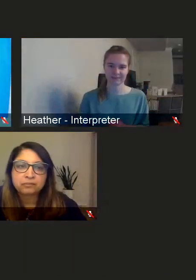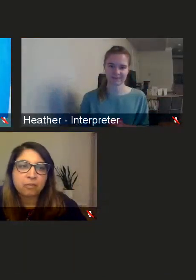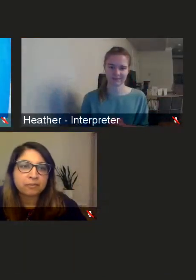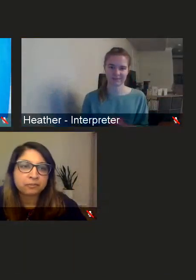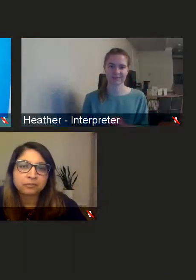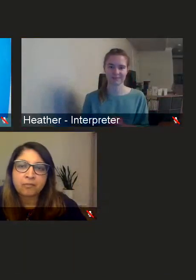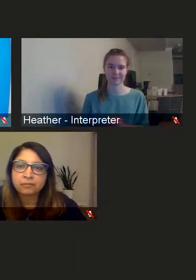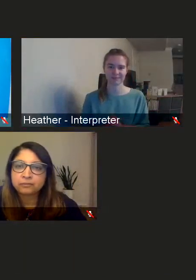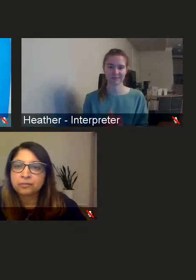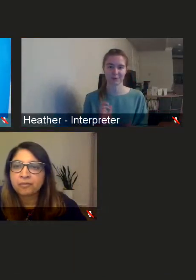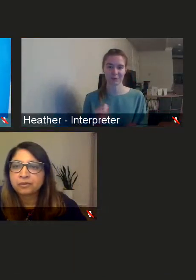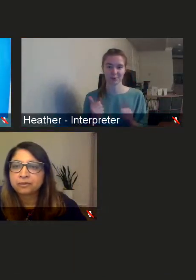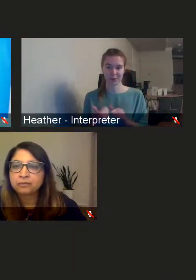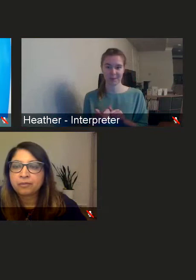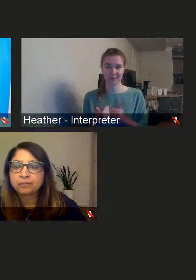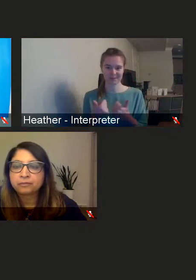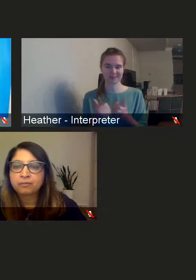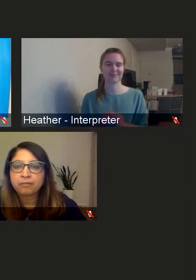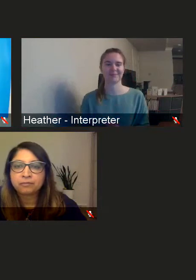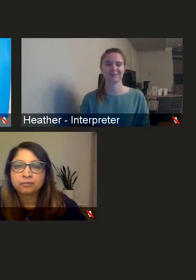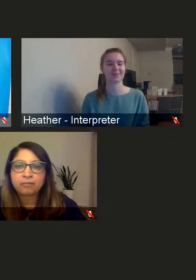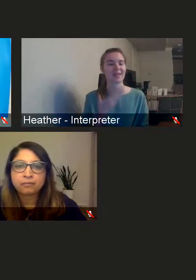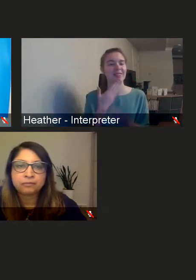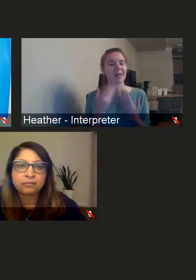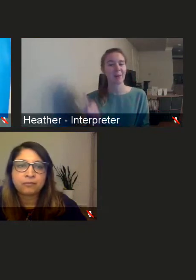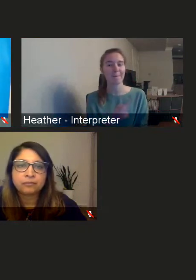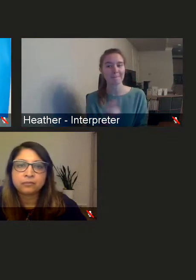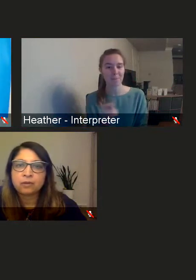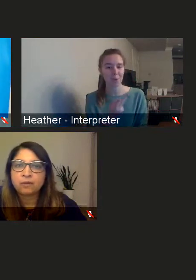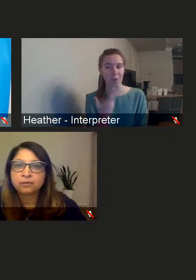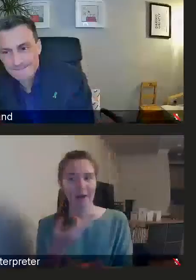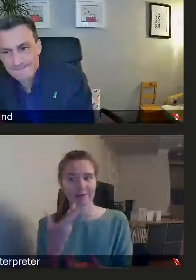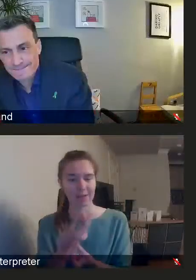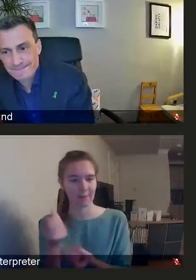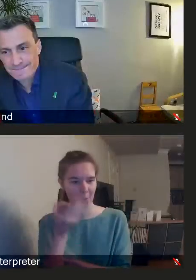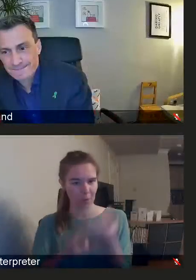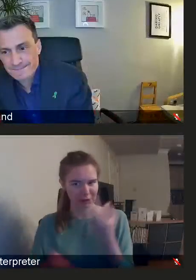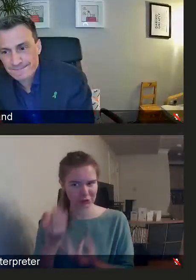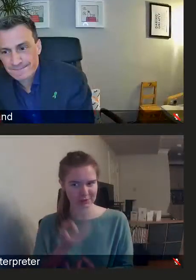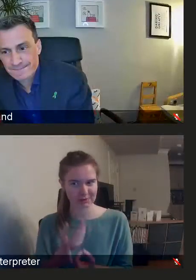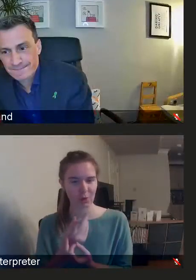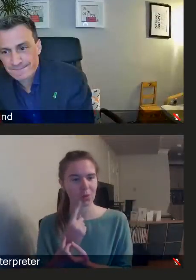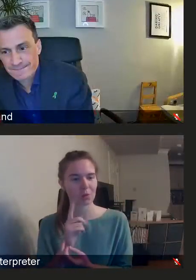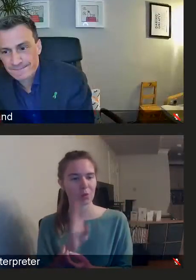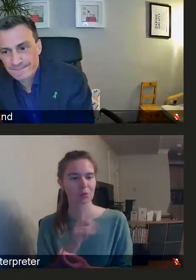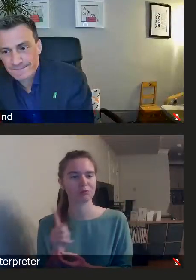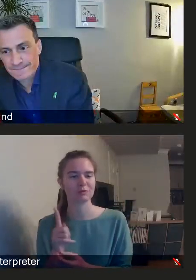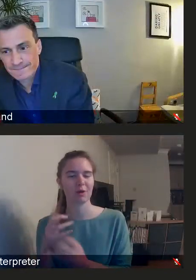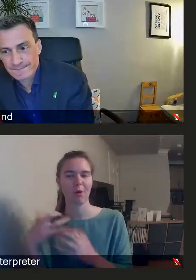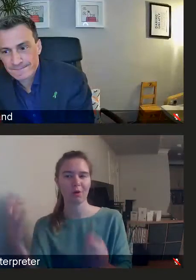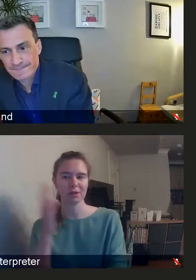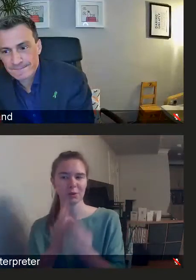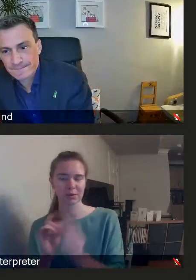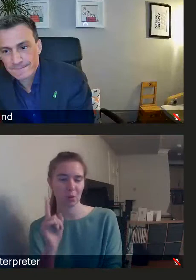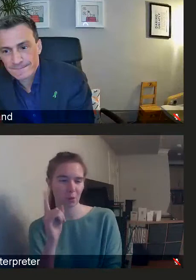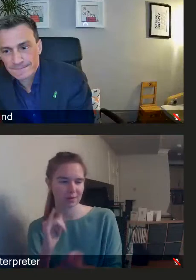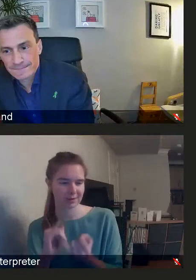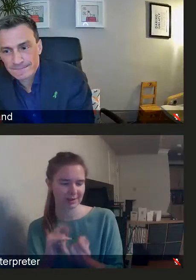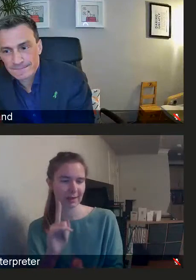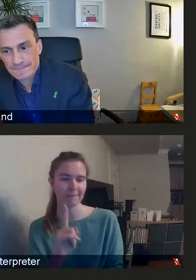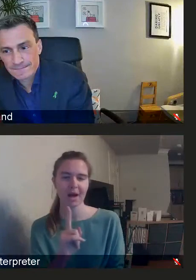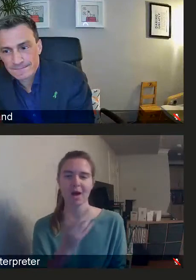Thank you both. And we're getting questions coming in. I'm going to come to audience questions in a second, but I want to